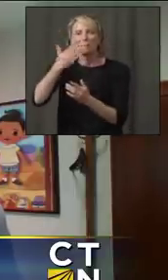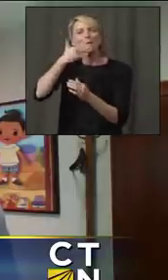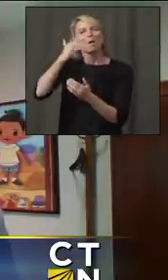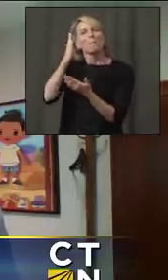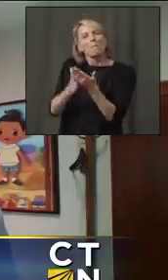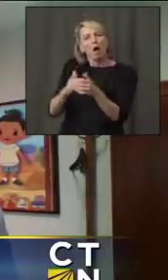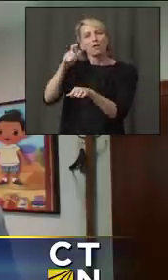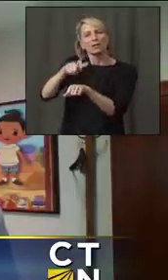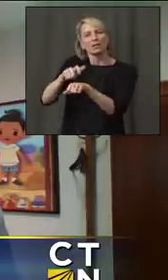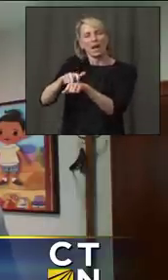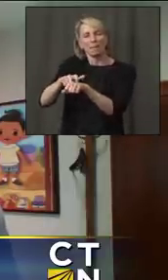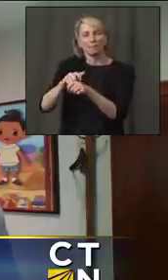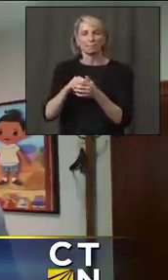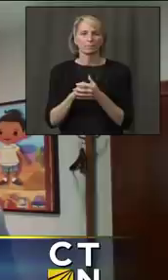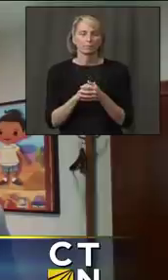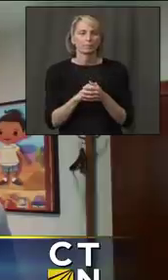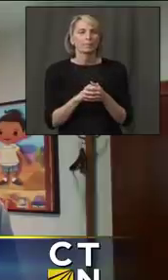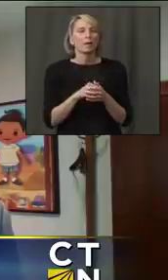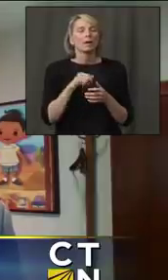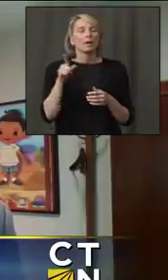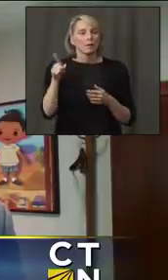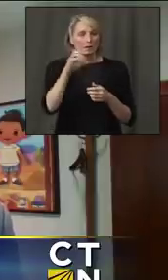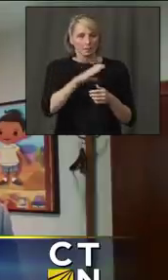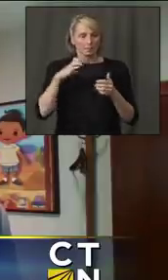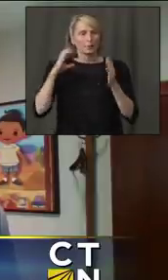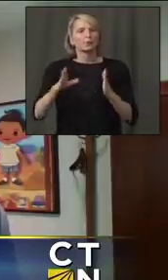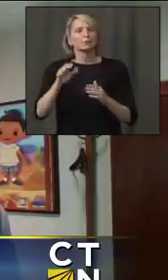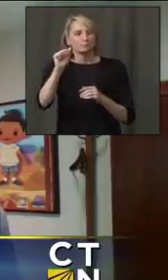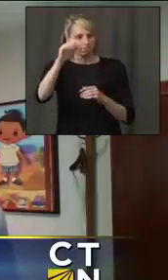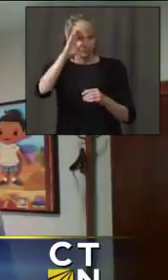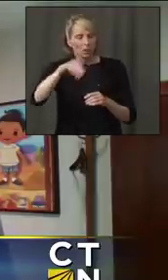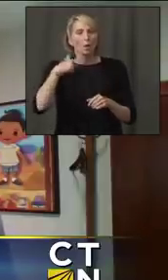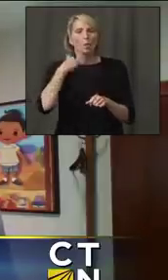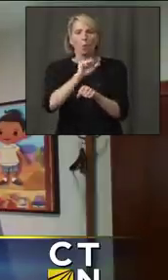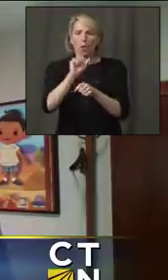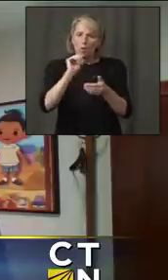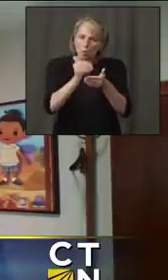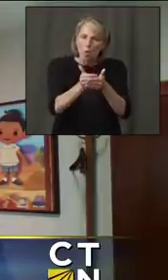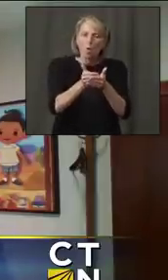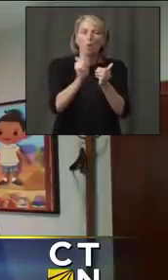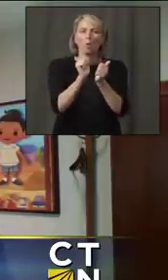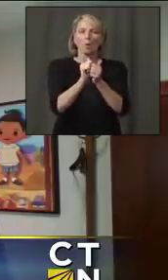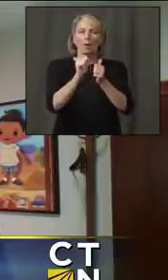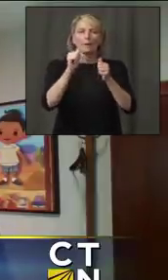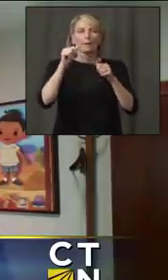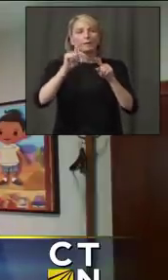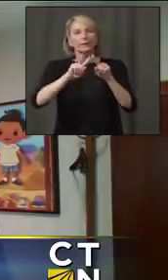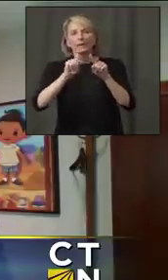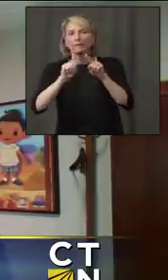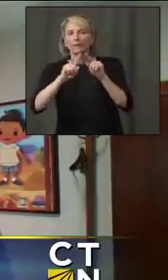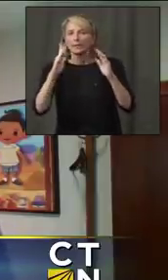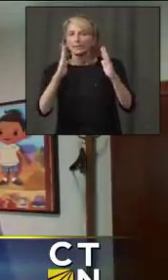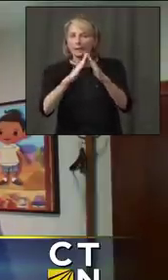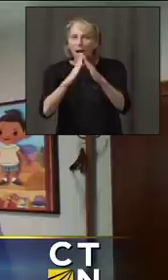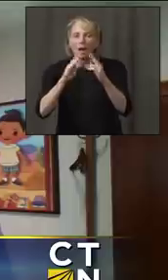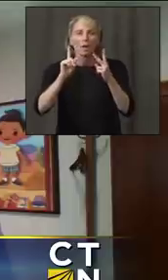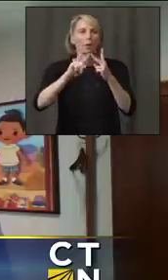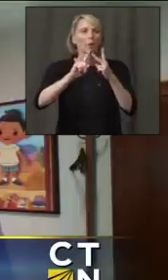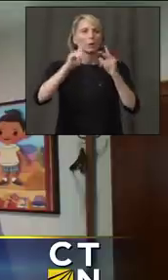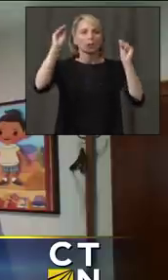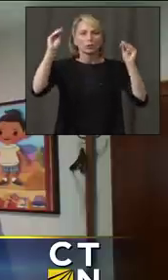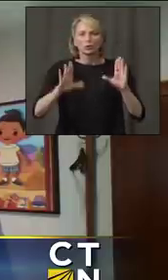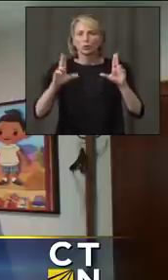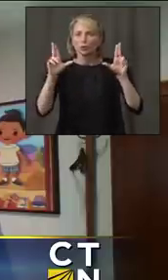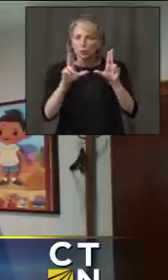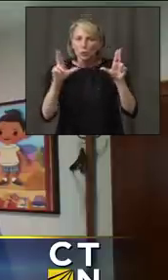you know, we've been working closely with our partners, including the teachers' unions and superintendents and boards of education, to try to get the best